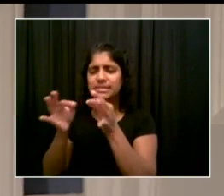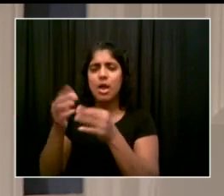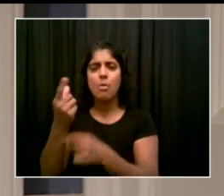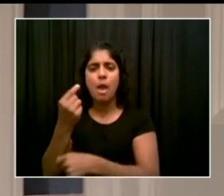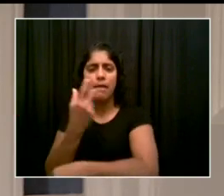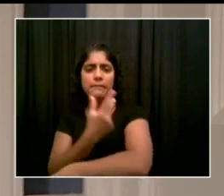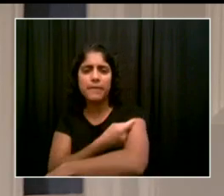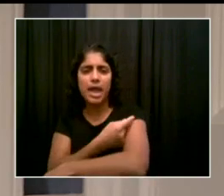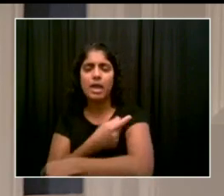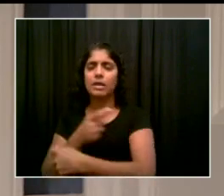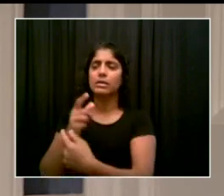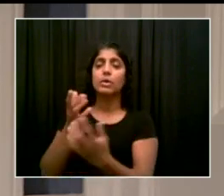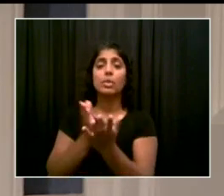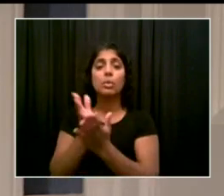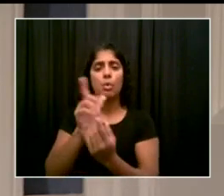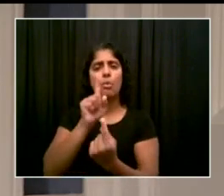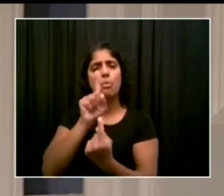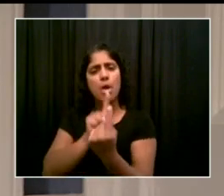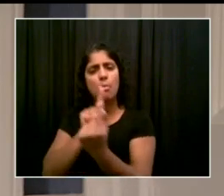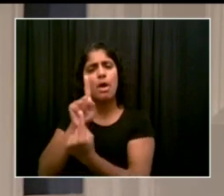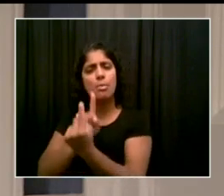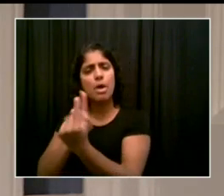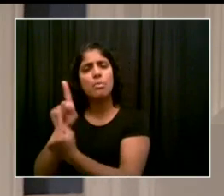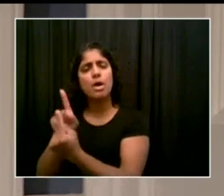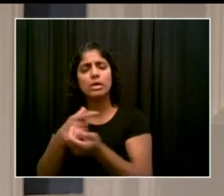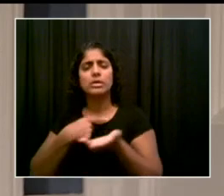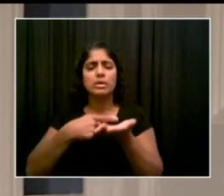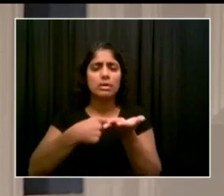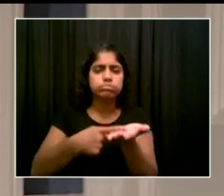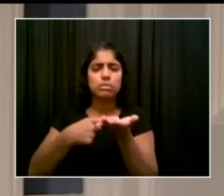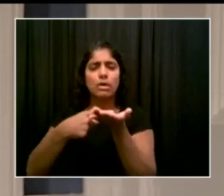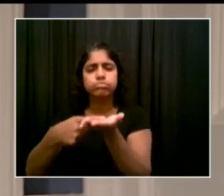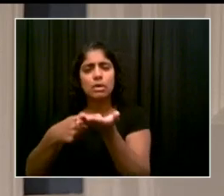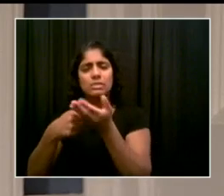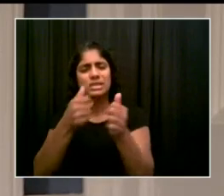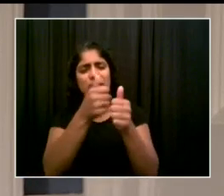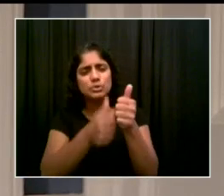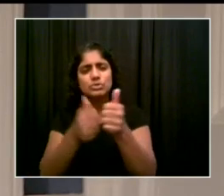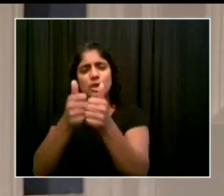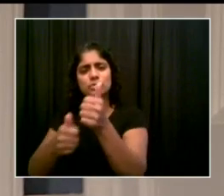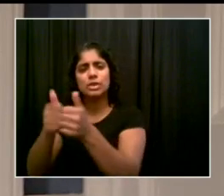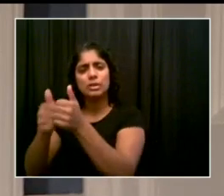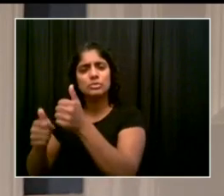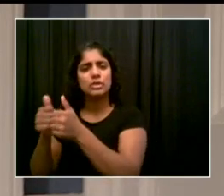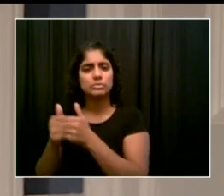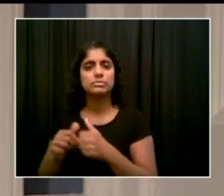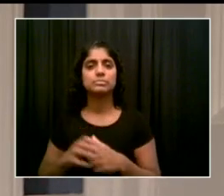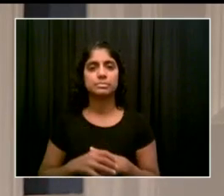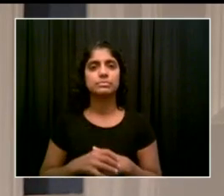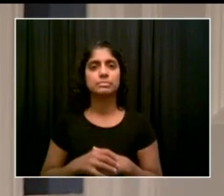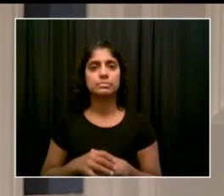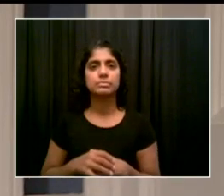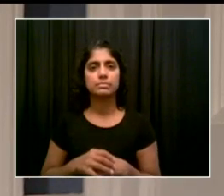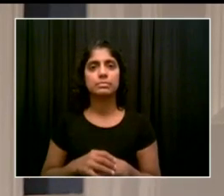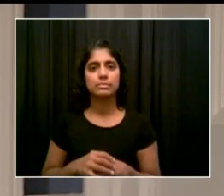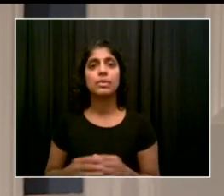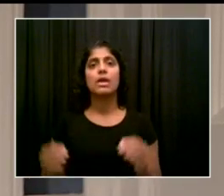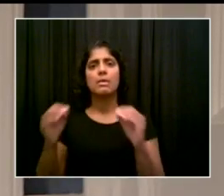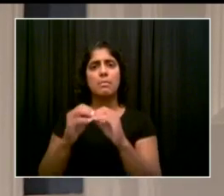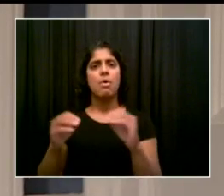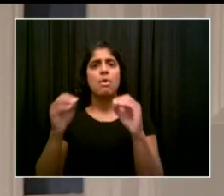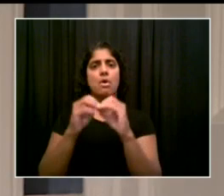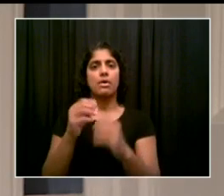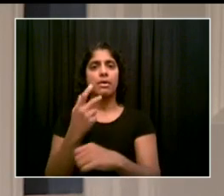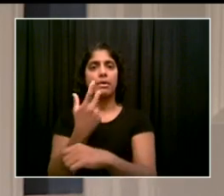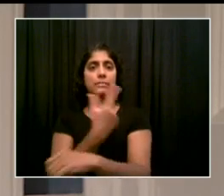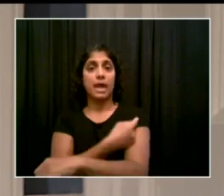around and say, yes, yes, all of my friends have been vaccinated, everybody is fine, but the people who haven't been vaccinated, they're getting